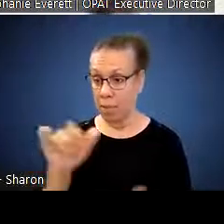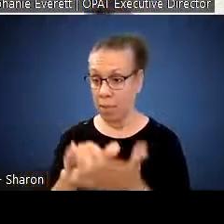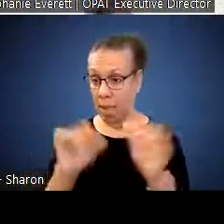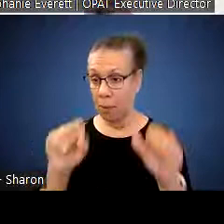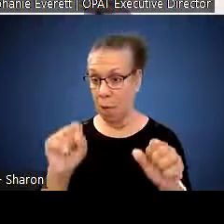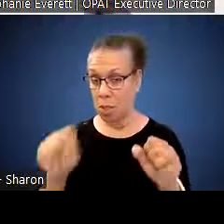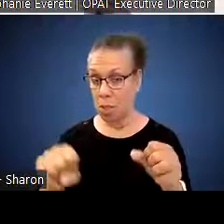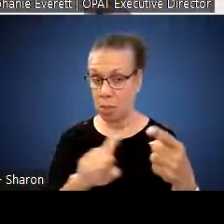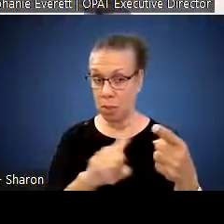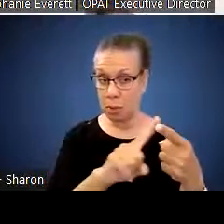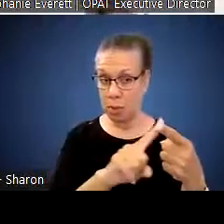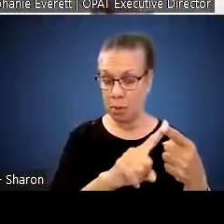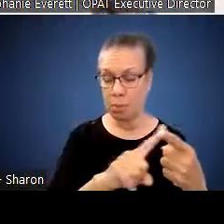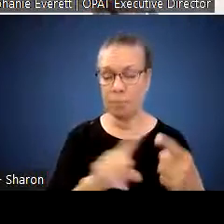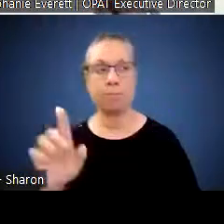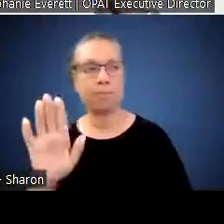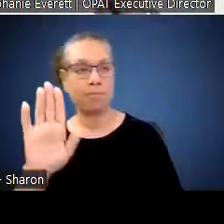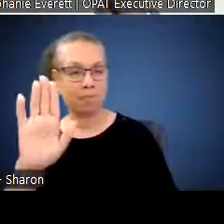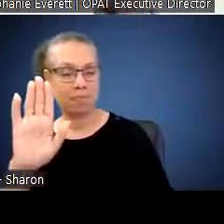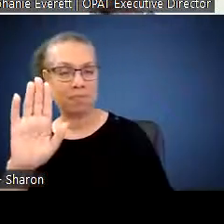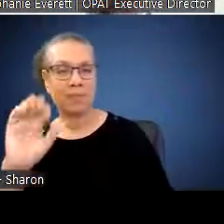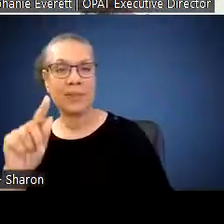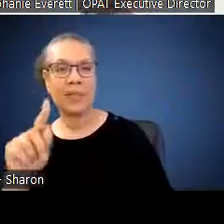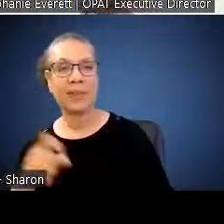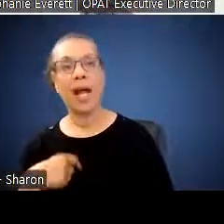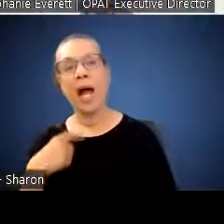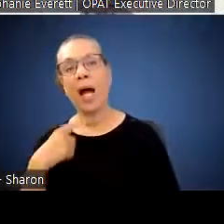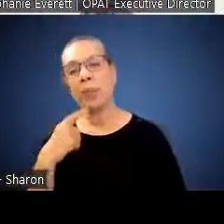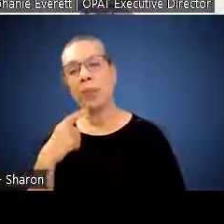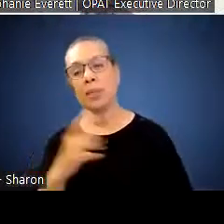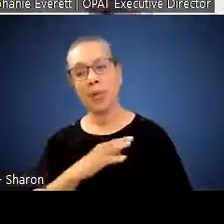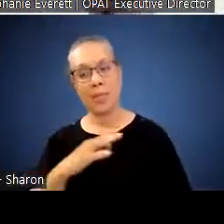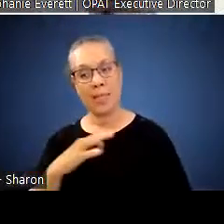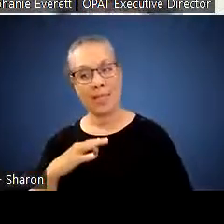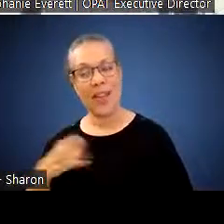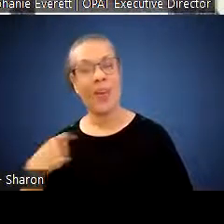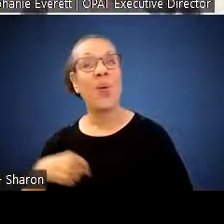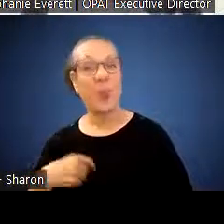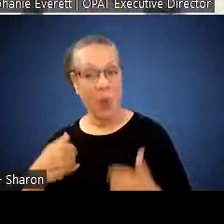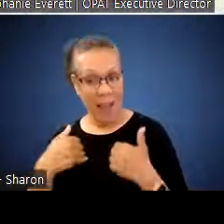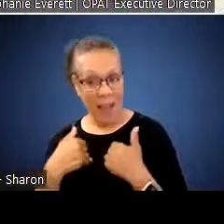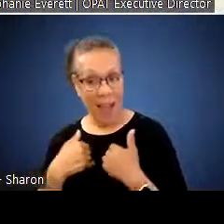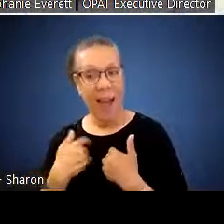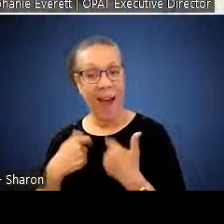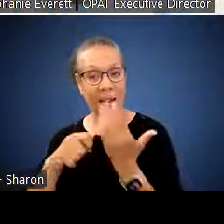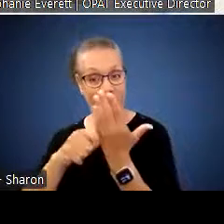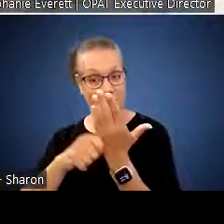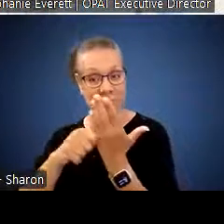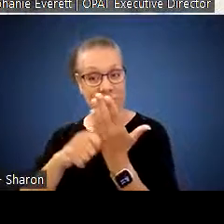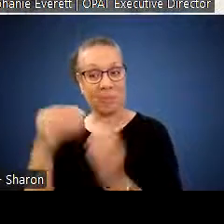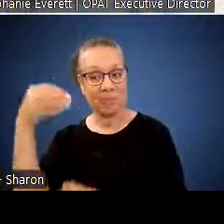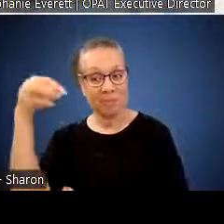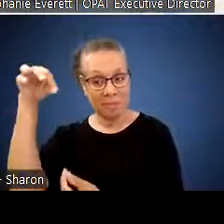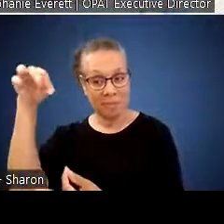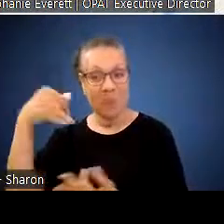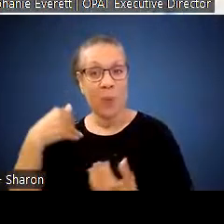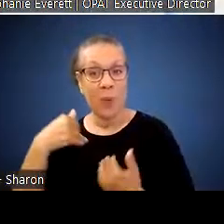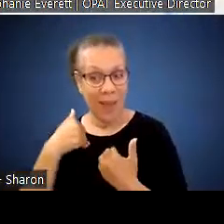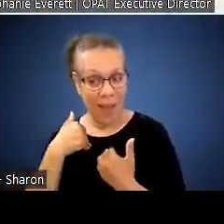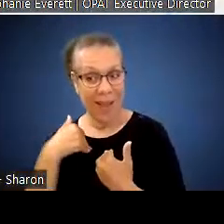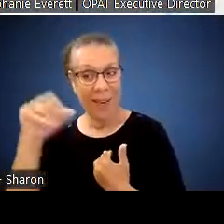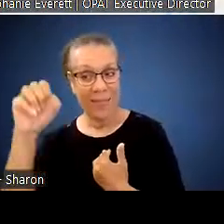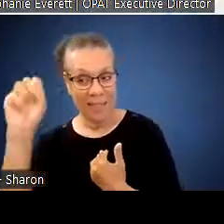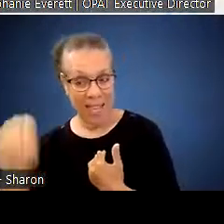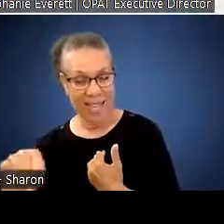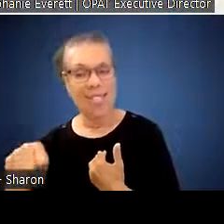I will let one of the staff put up. We have one. We have handouts now. We do have one. We